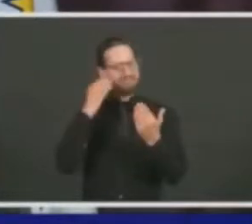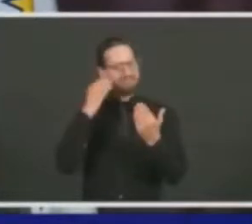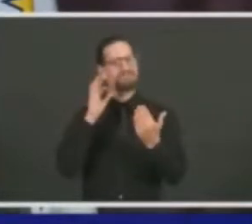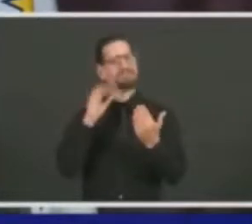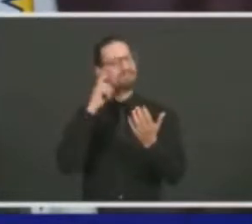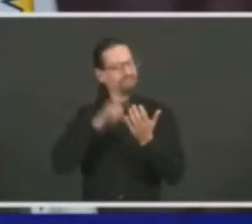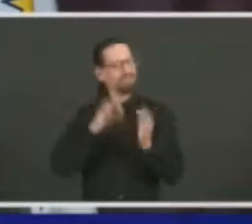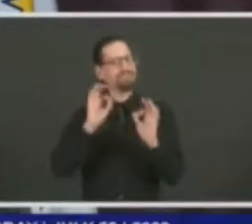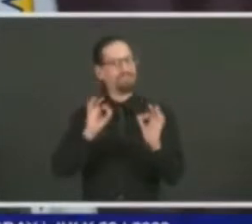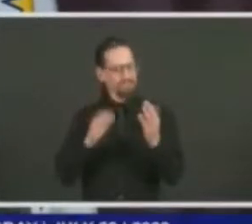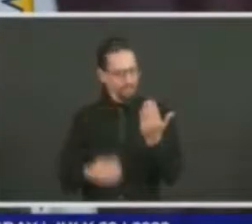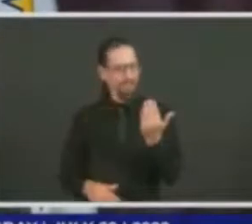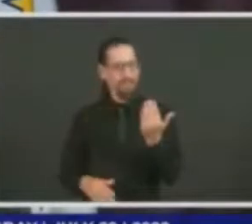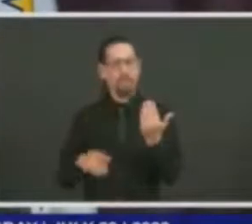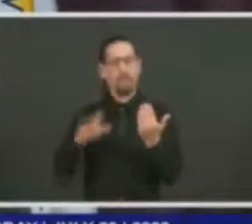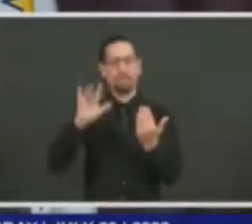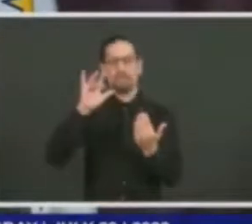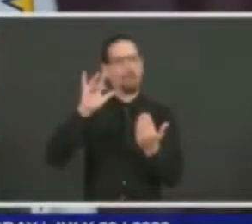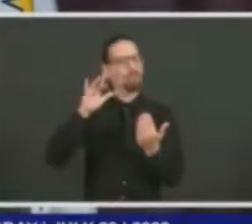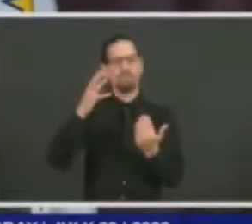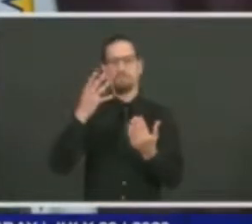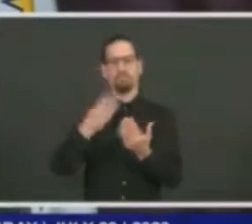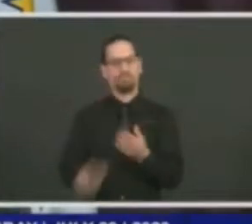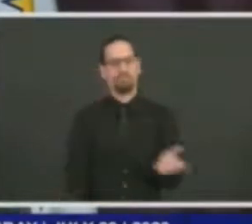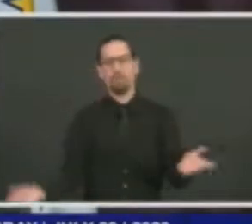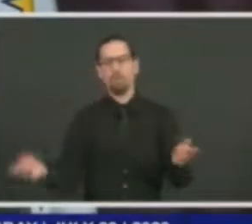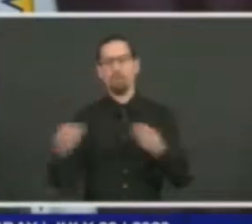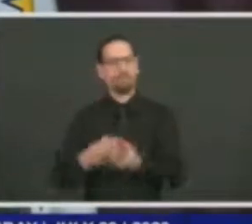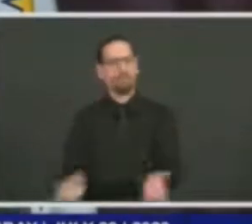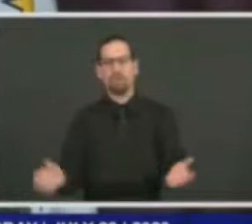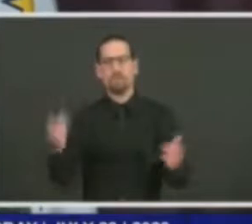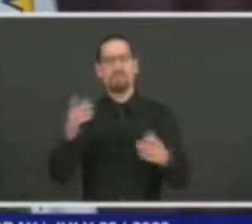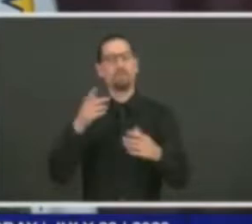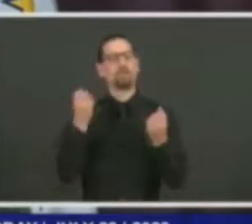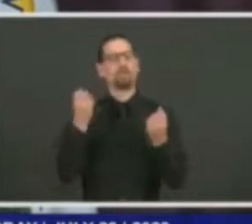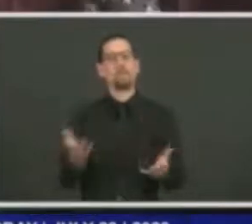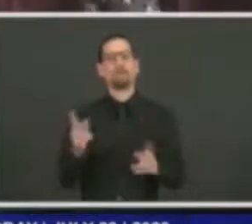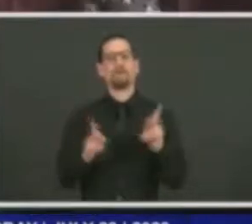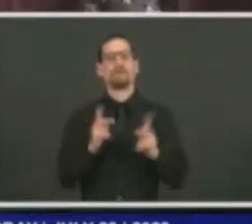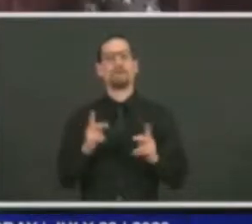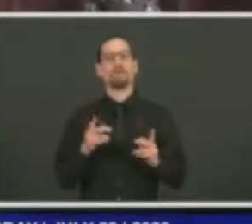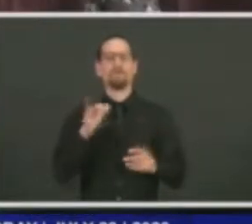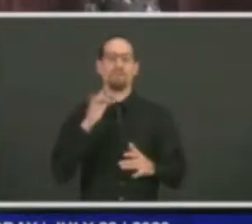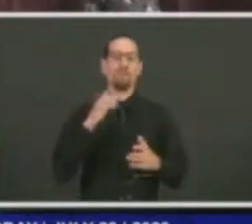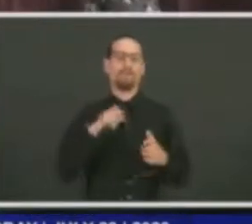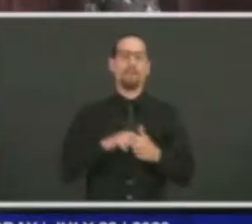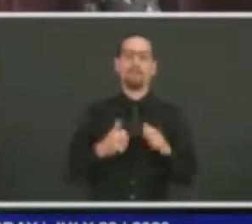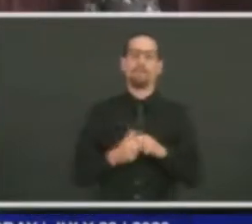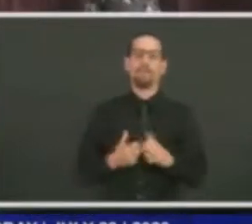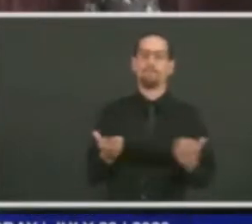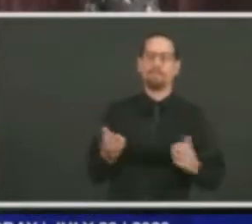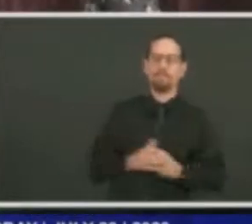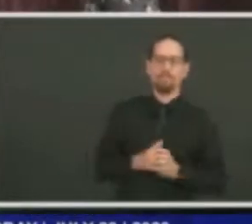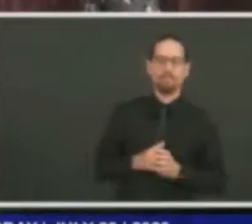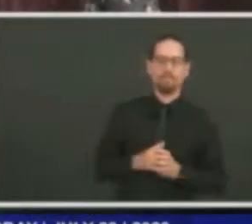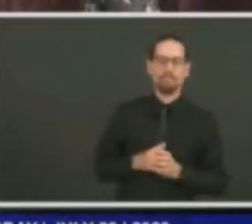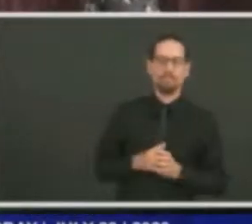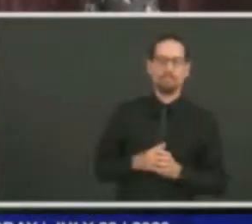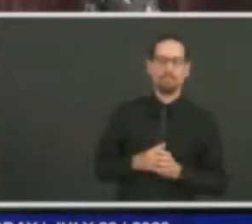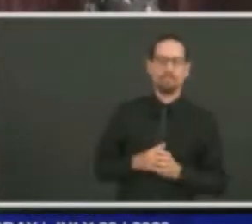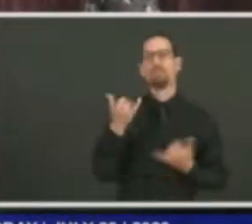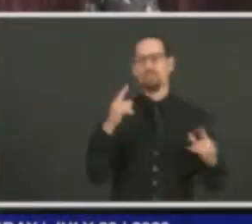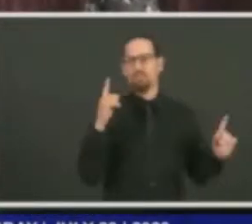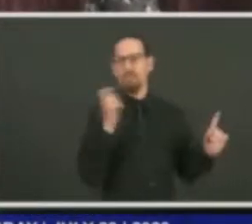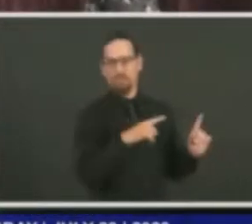remember who is there, and it's just generally more contained. So you spent 10 minutes outlining your concerns with restaurants